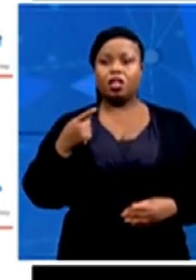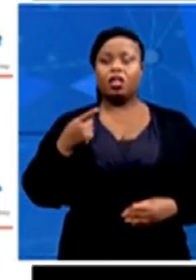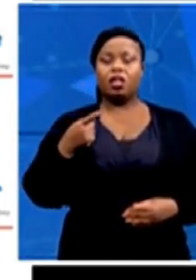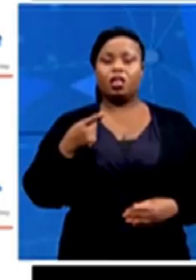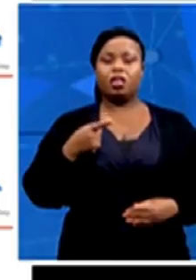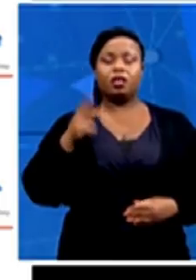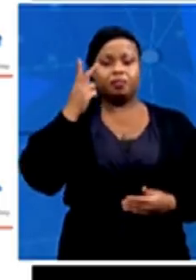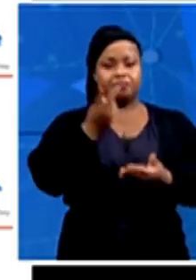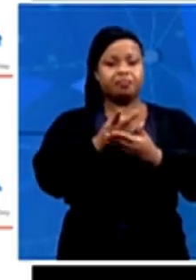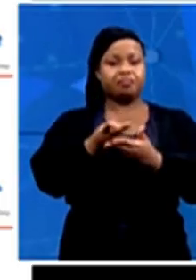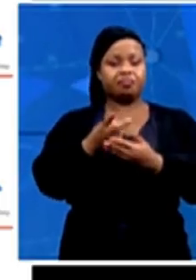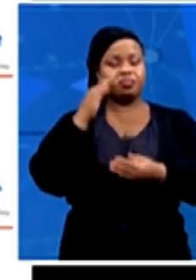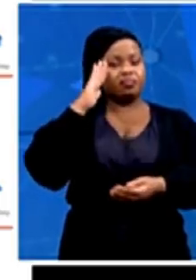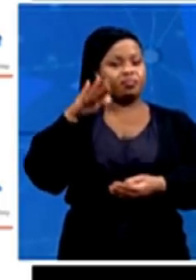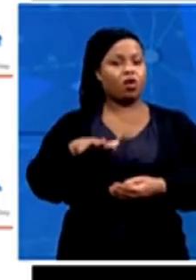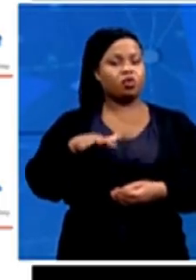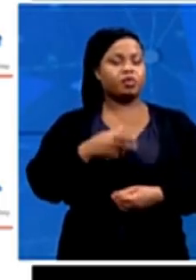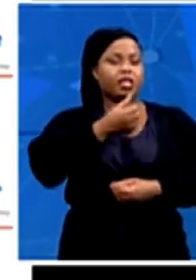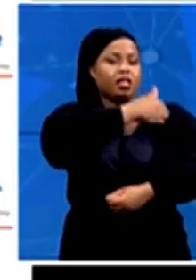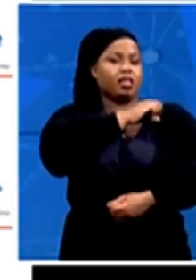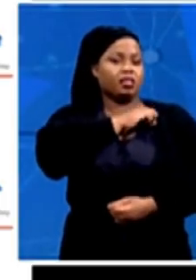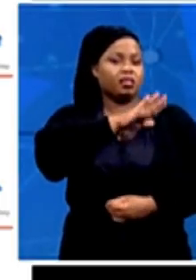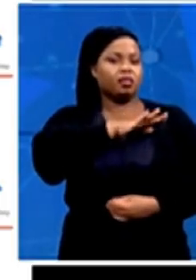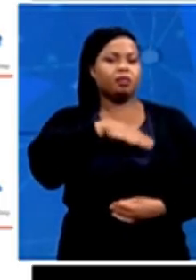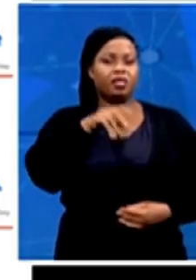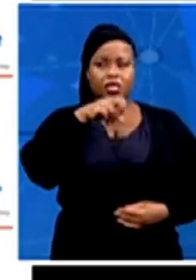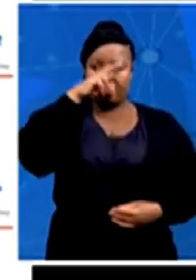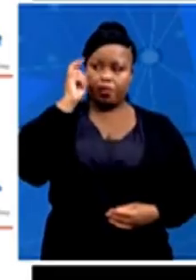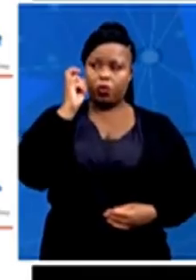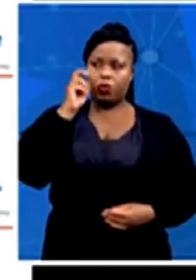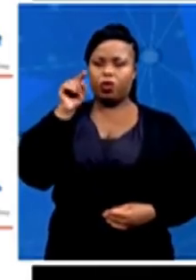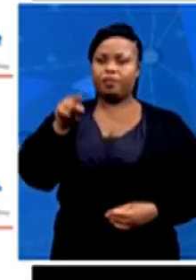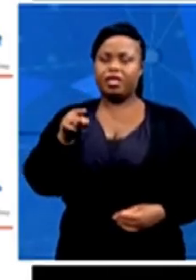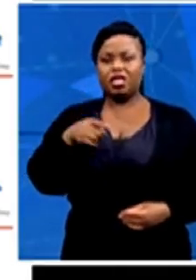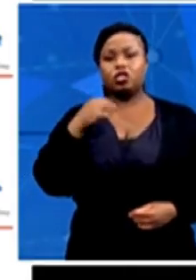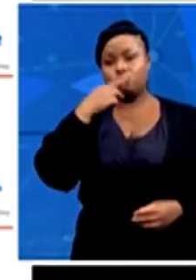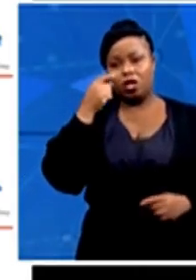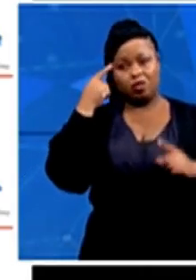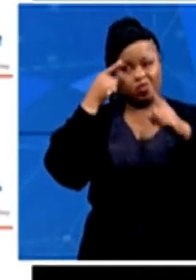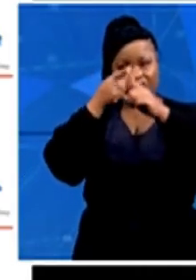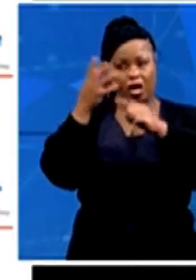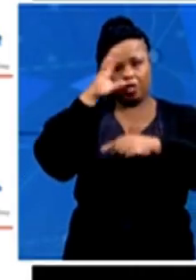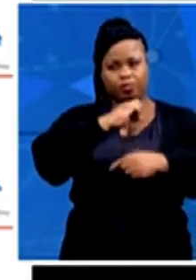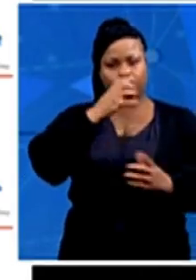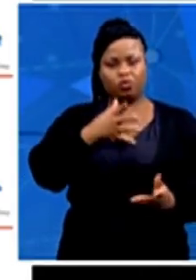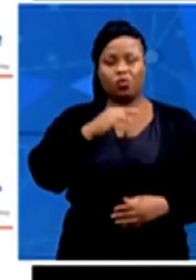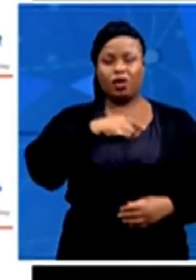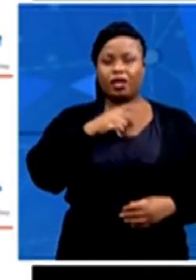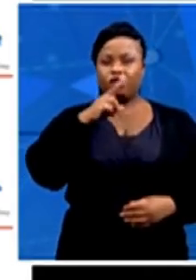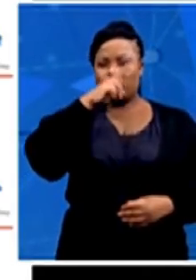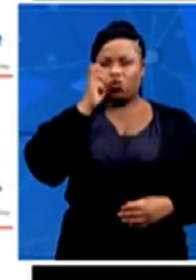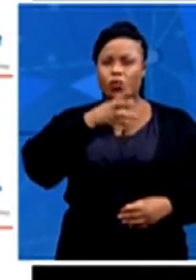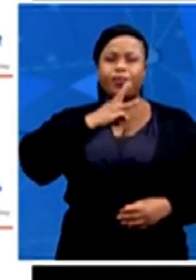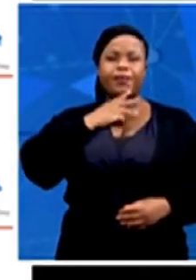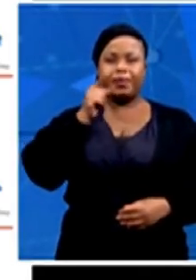Now, if it is the dark blue bar is if we were very, very strict on observing a strong behavior response to